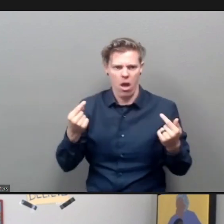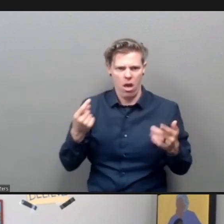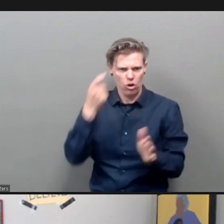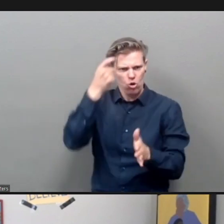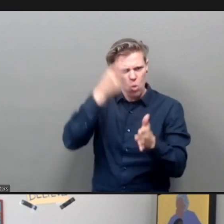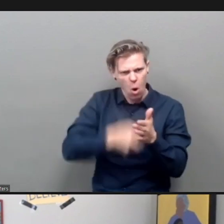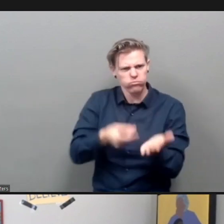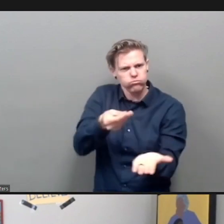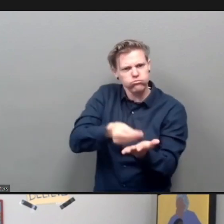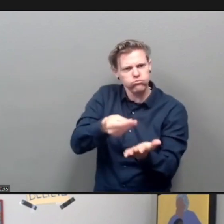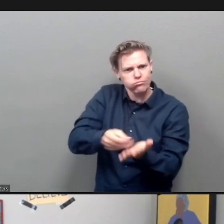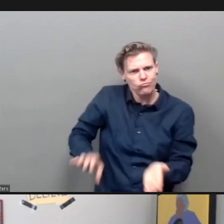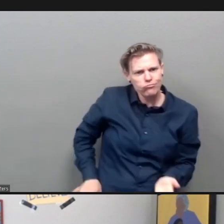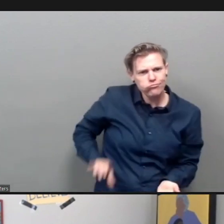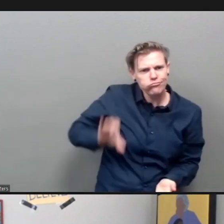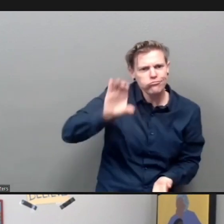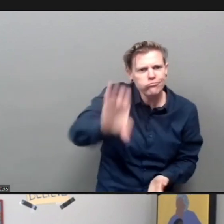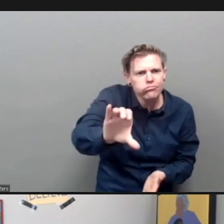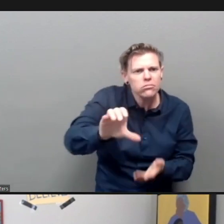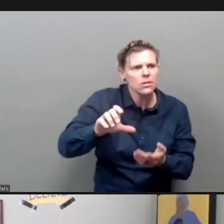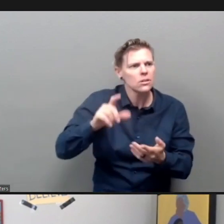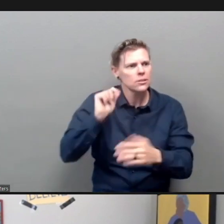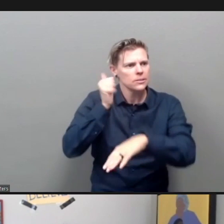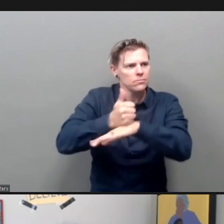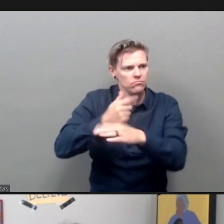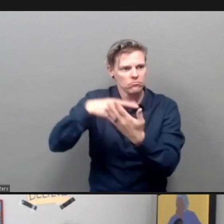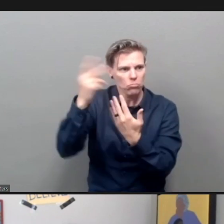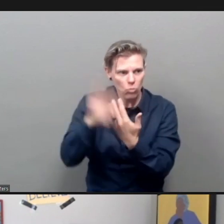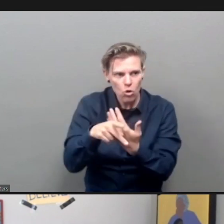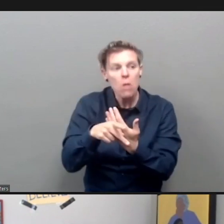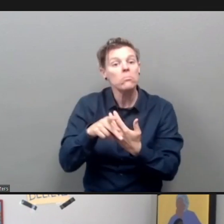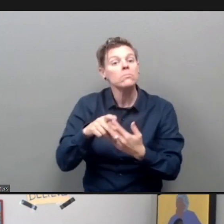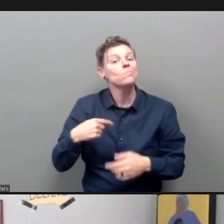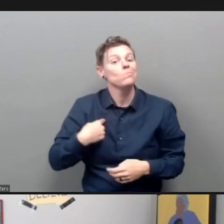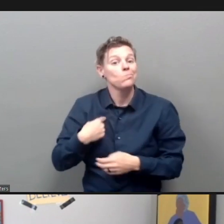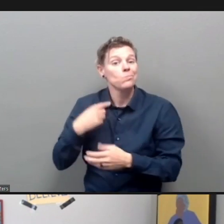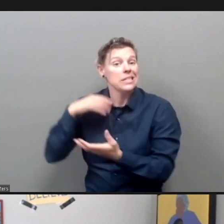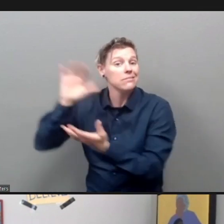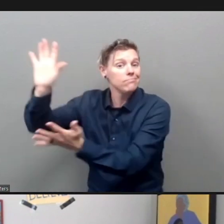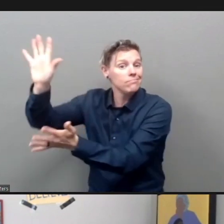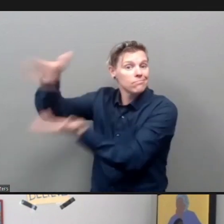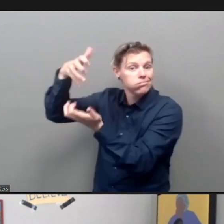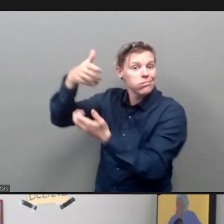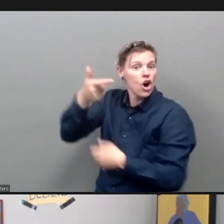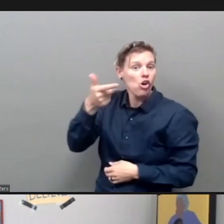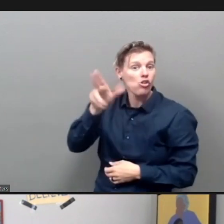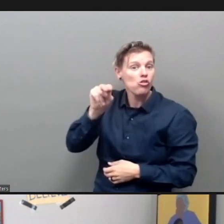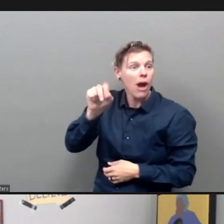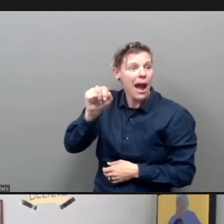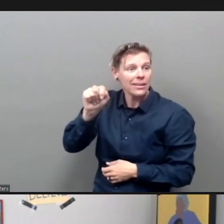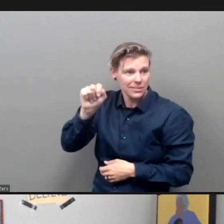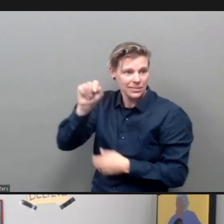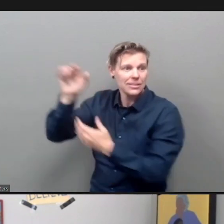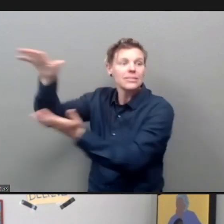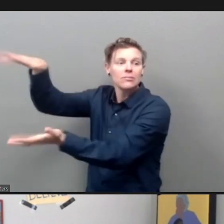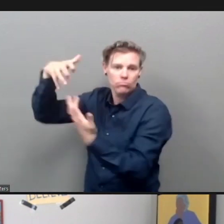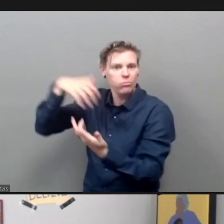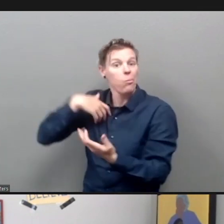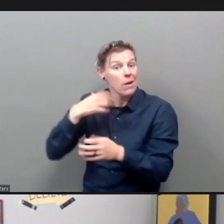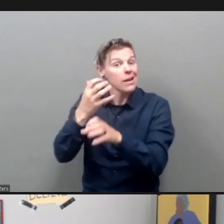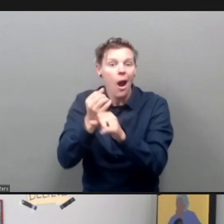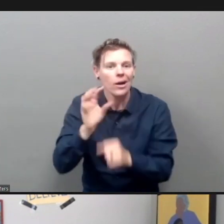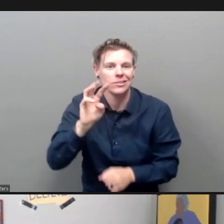got from the CDC, if I've got this right, was about $63,000. And that